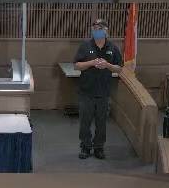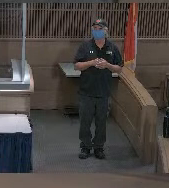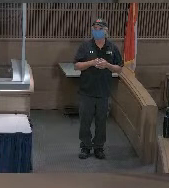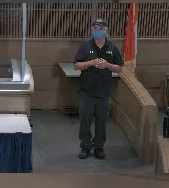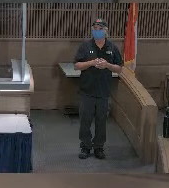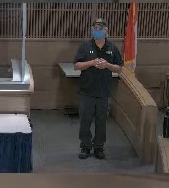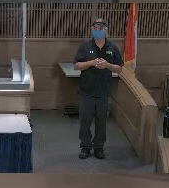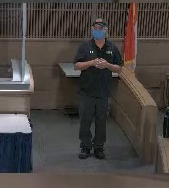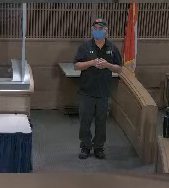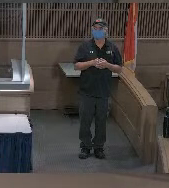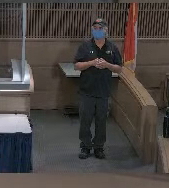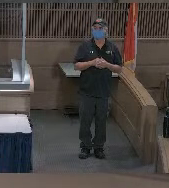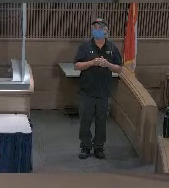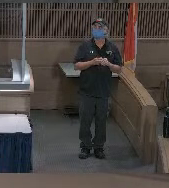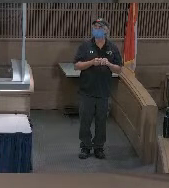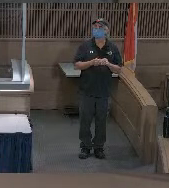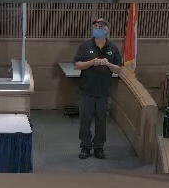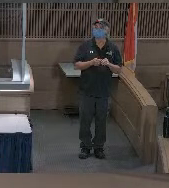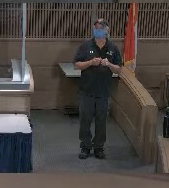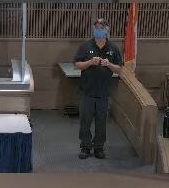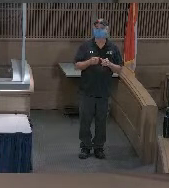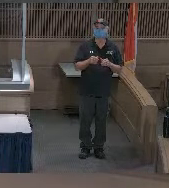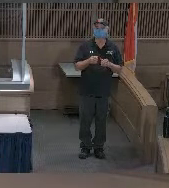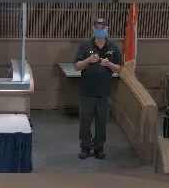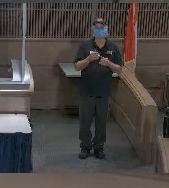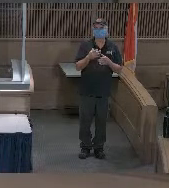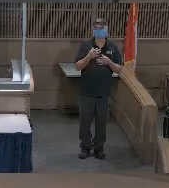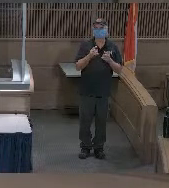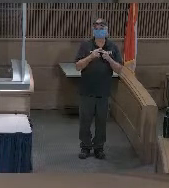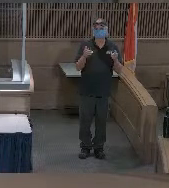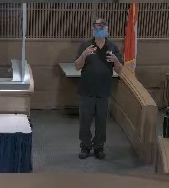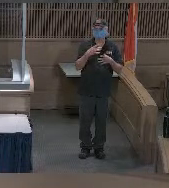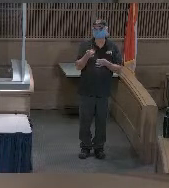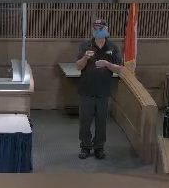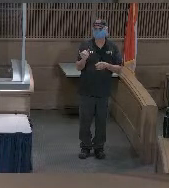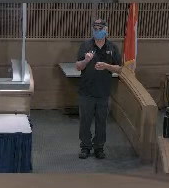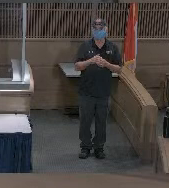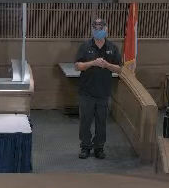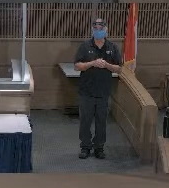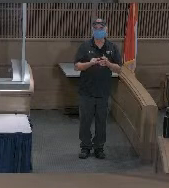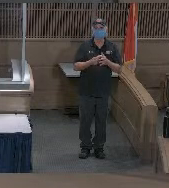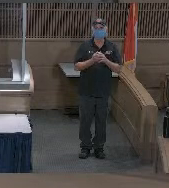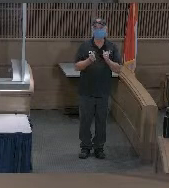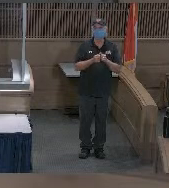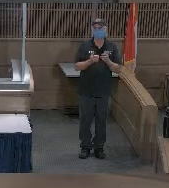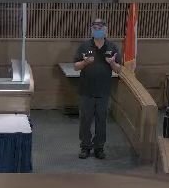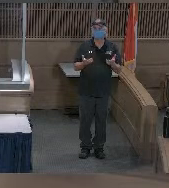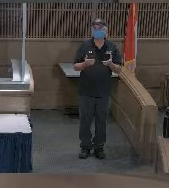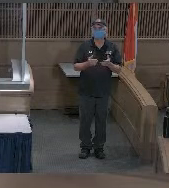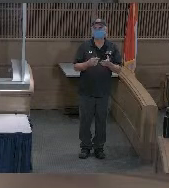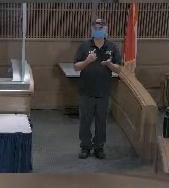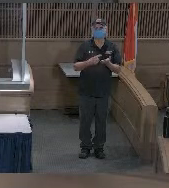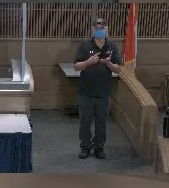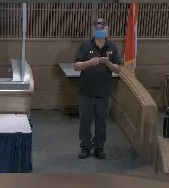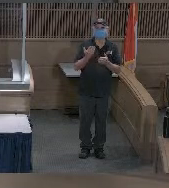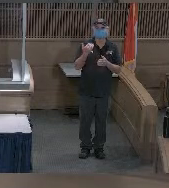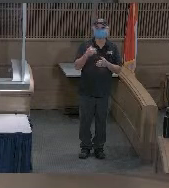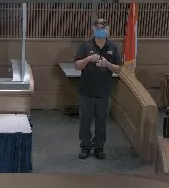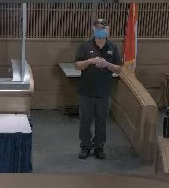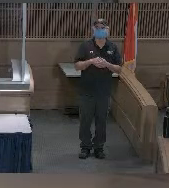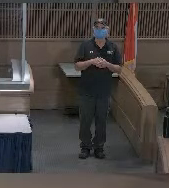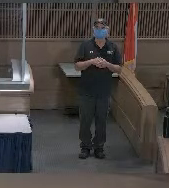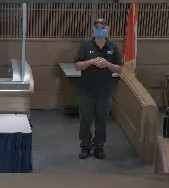academic interest, but what we'll start with, as we've discussed before, the